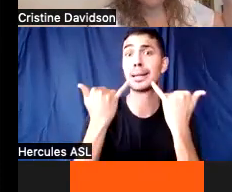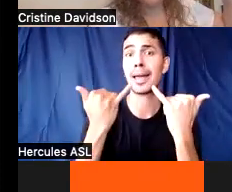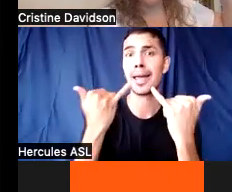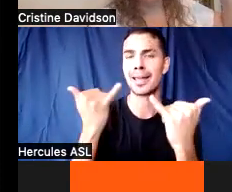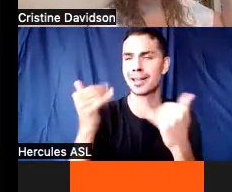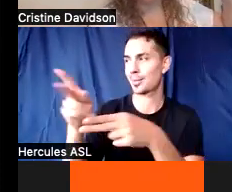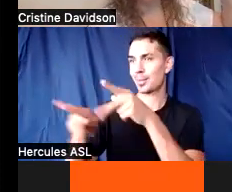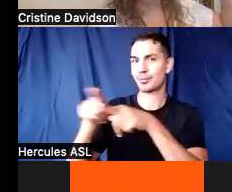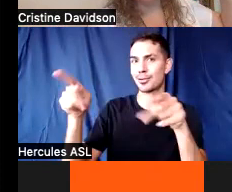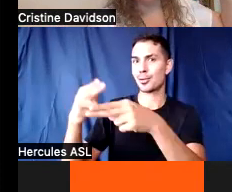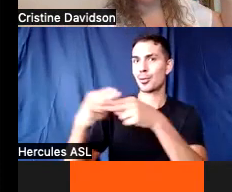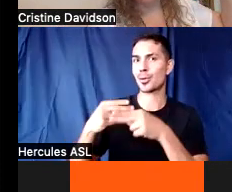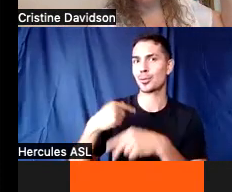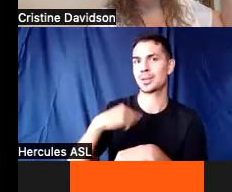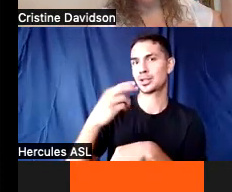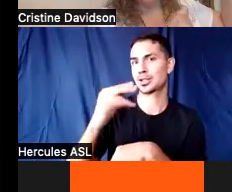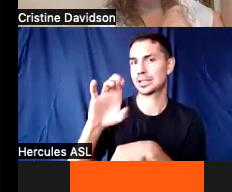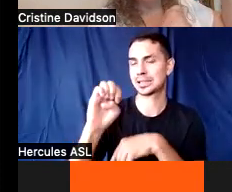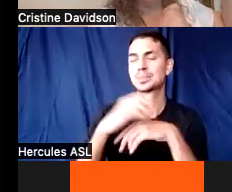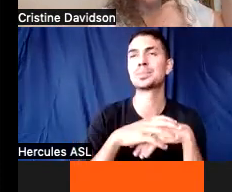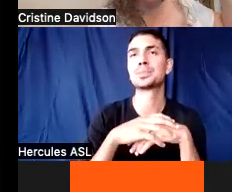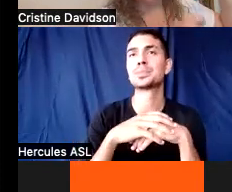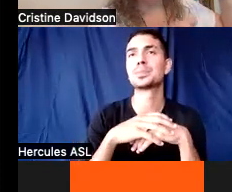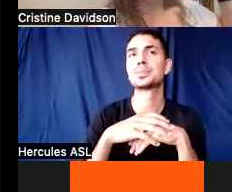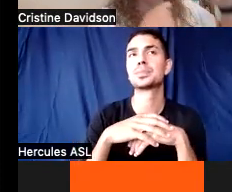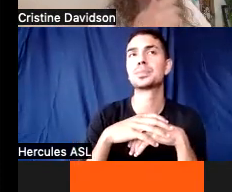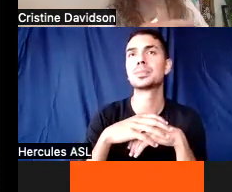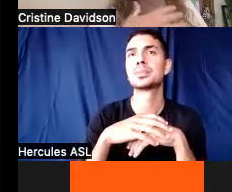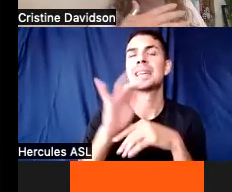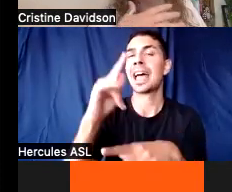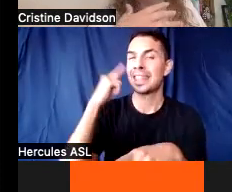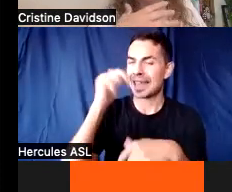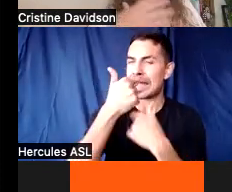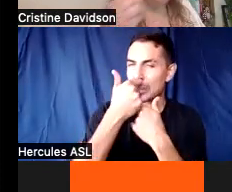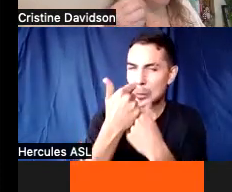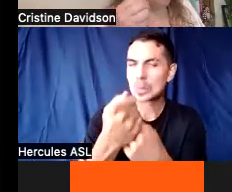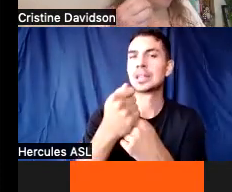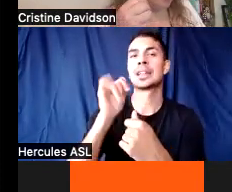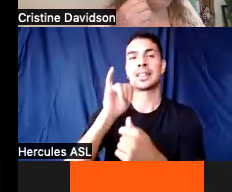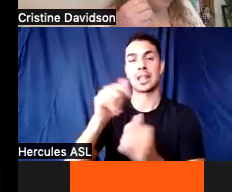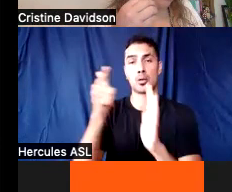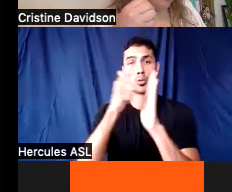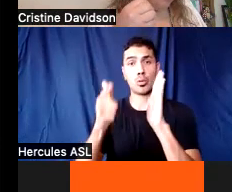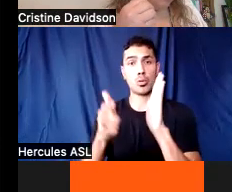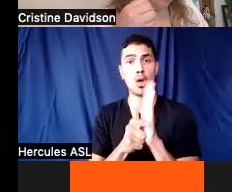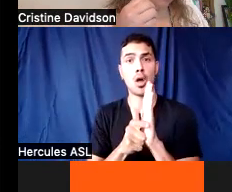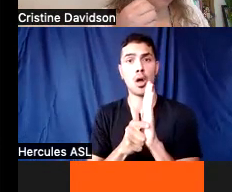have to pass the law, but they had to make it, they had to have like a social, what do they call